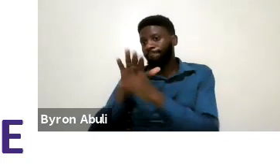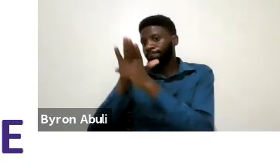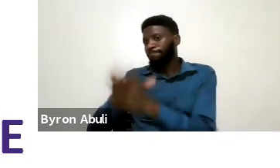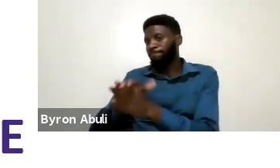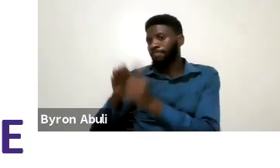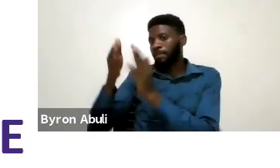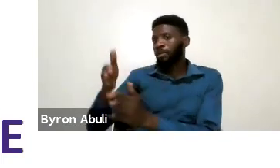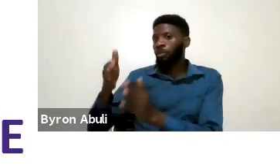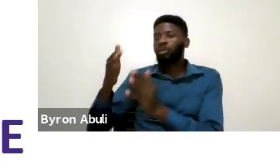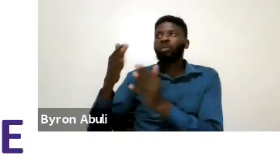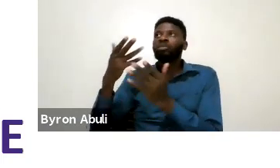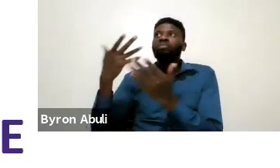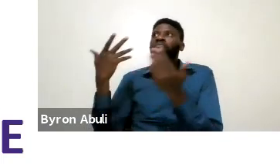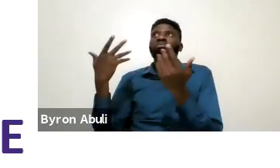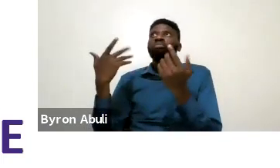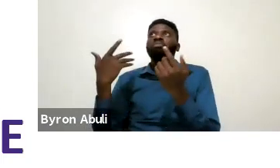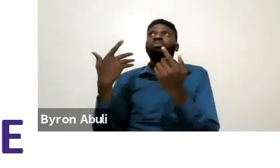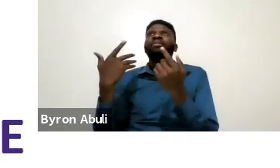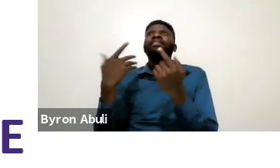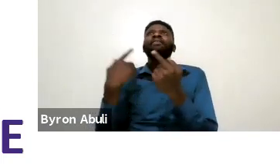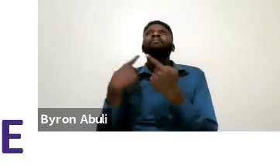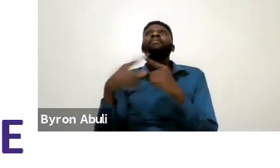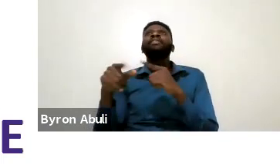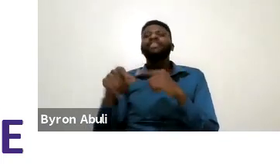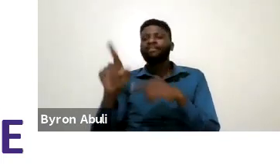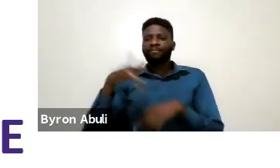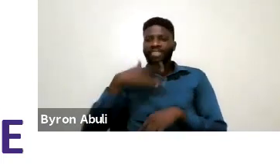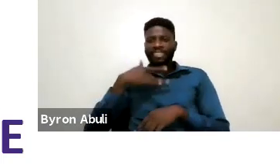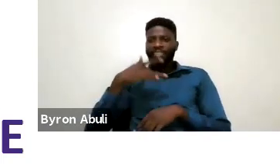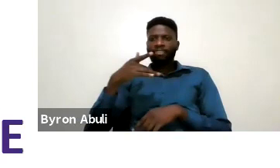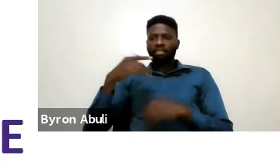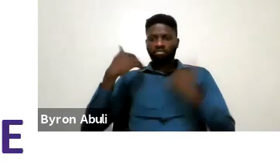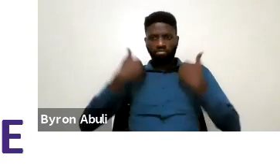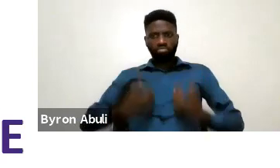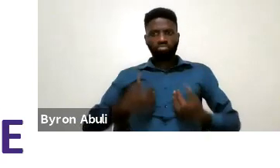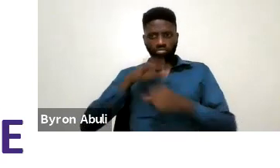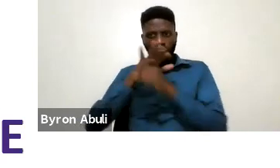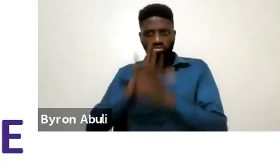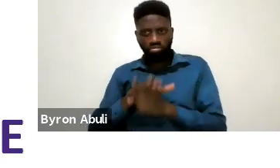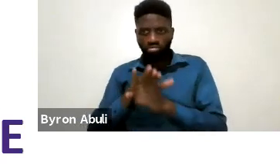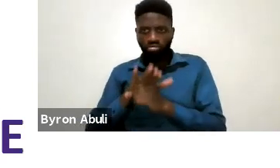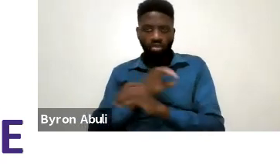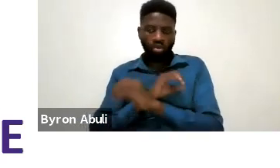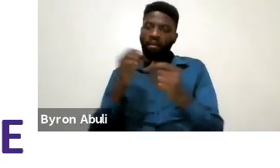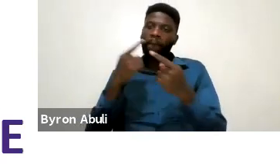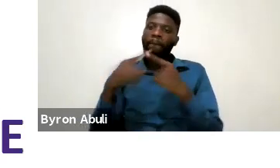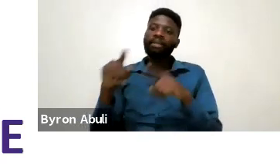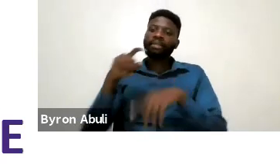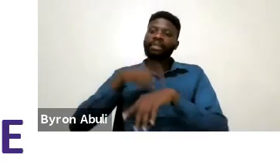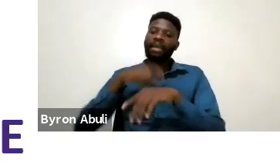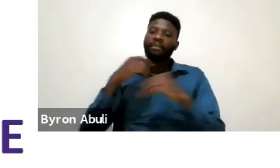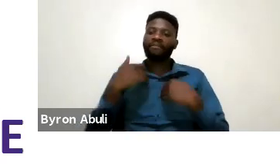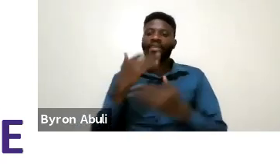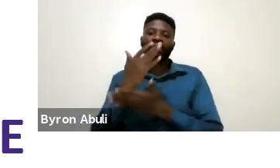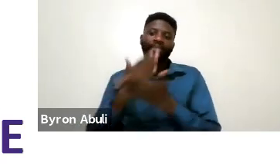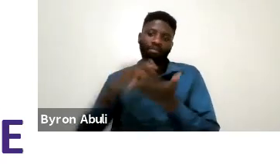not, and we feel you might think that you're not a prejudiced person, but when it comes to certain situations, you feel that you could be